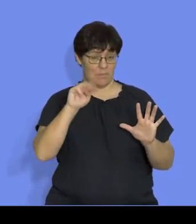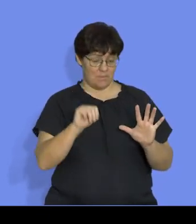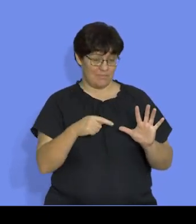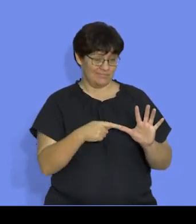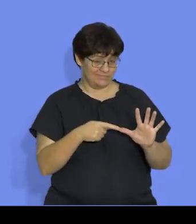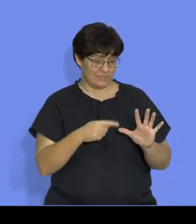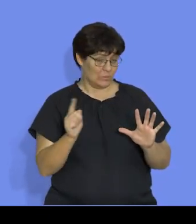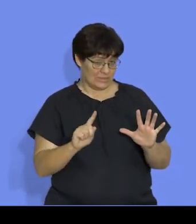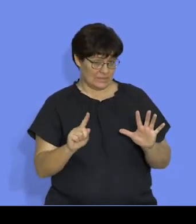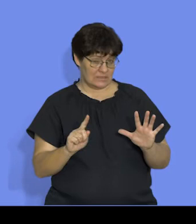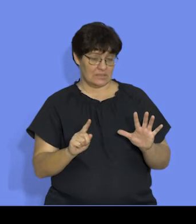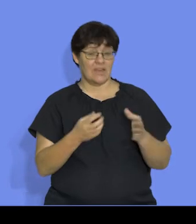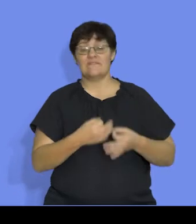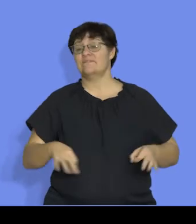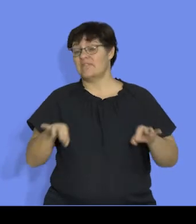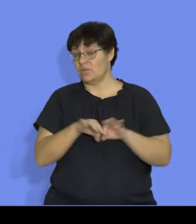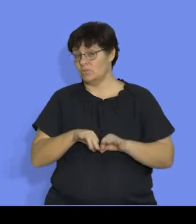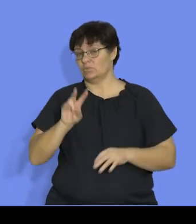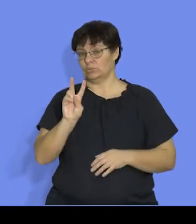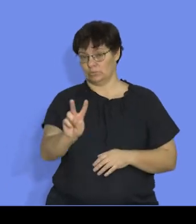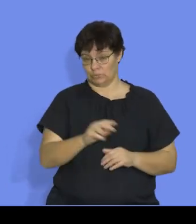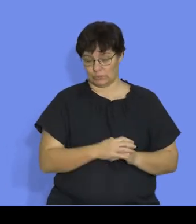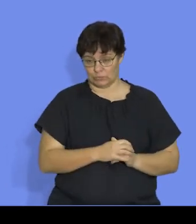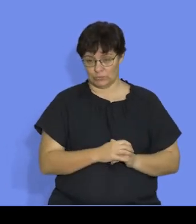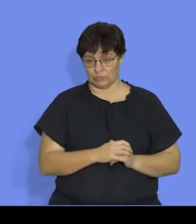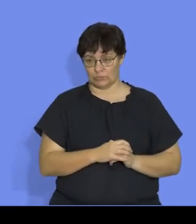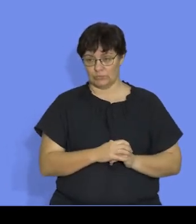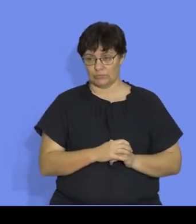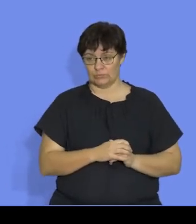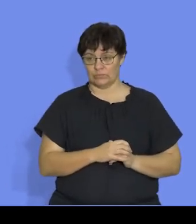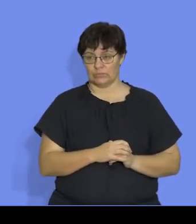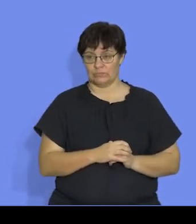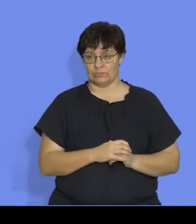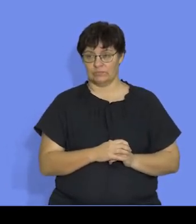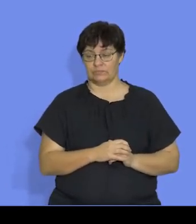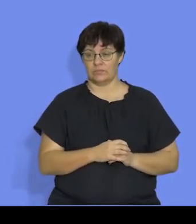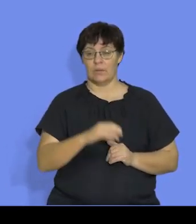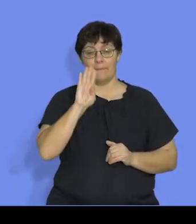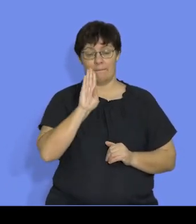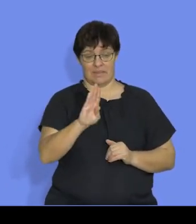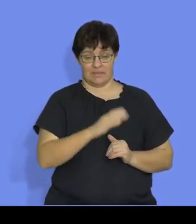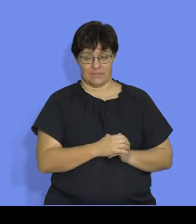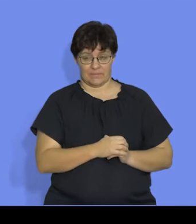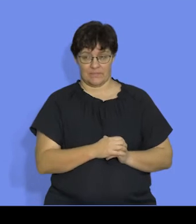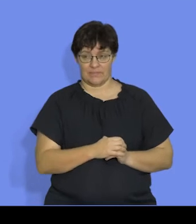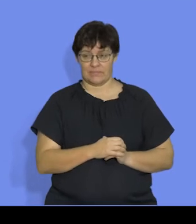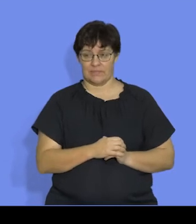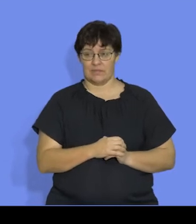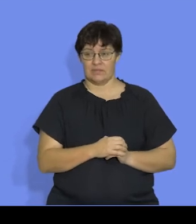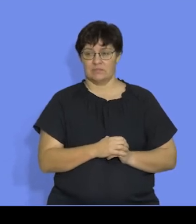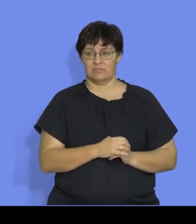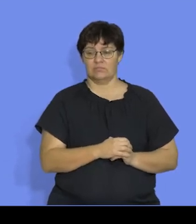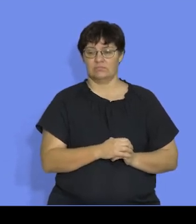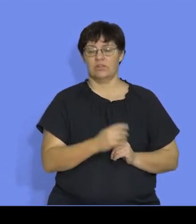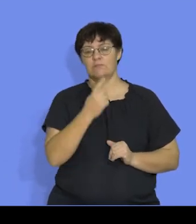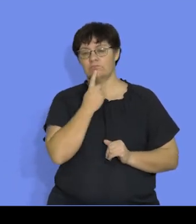of the sequence is in fact 2. Great, guys, let's move on to B. So we need